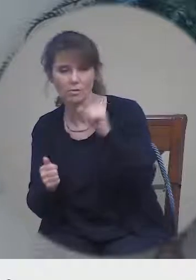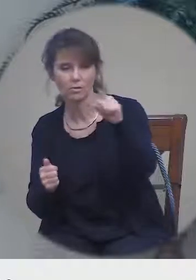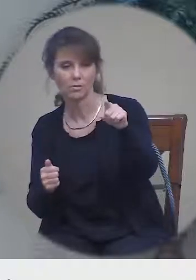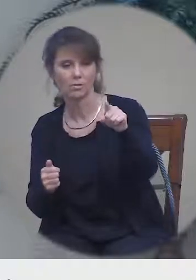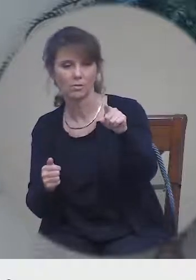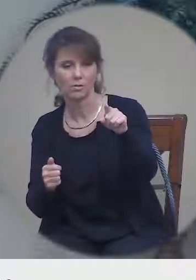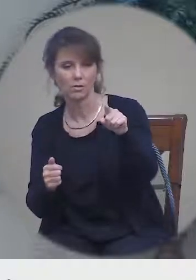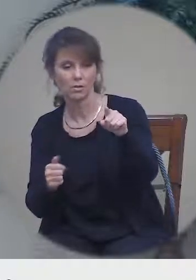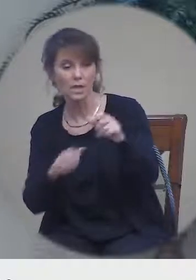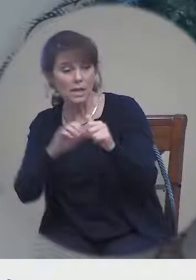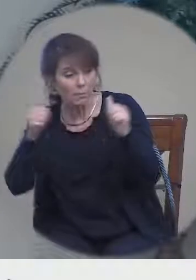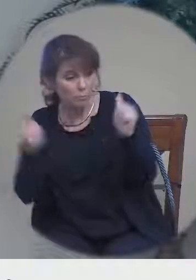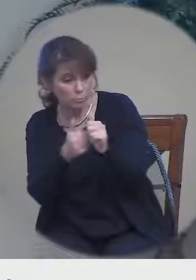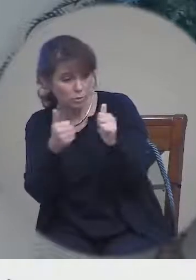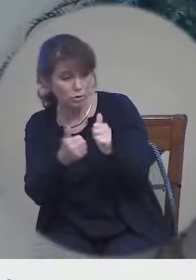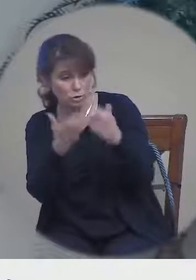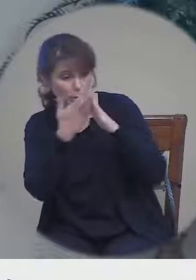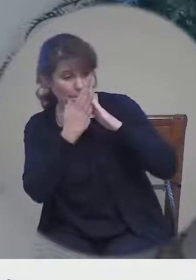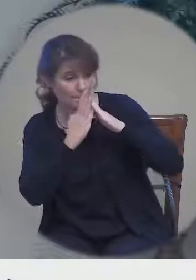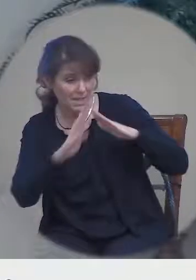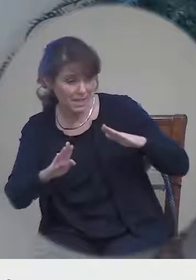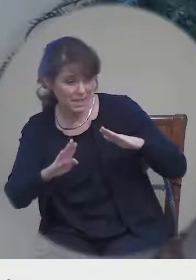avoids sin.